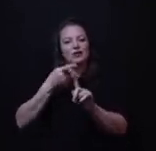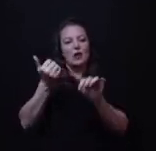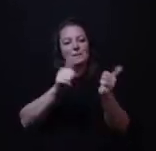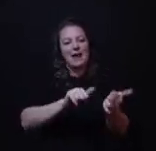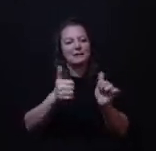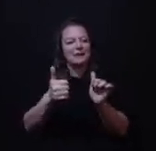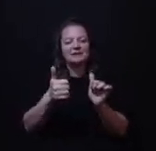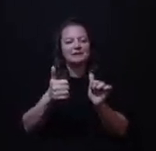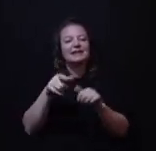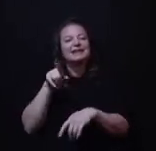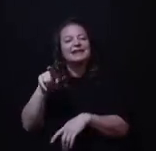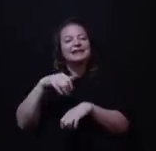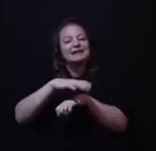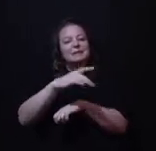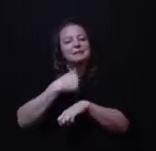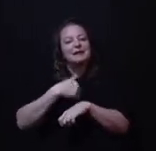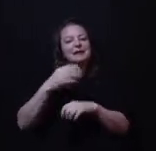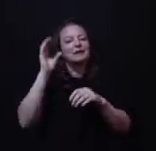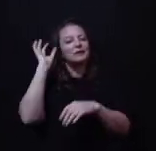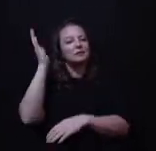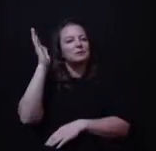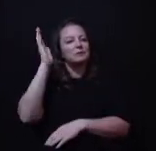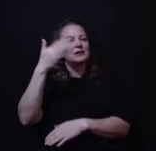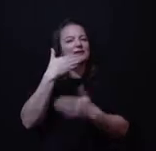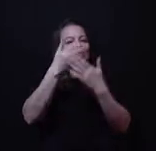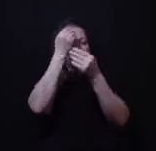sent me to preach the gospel.